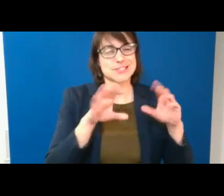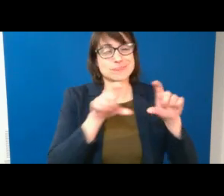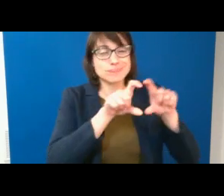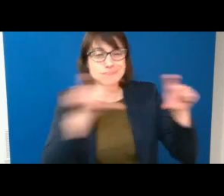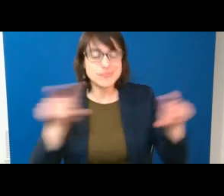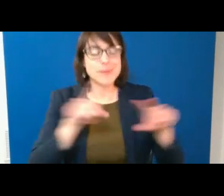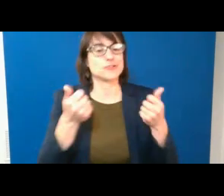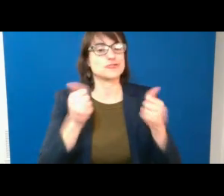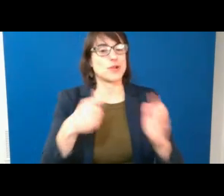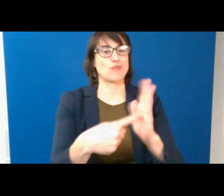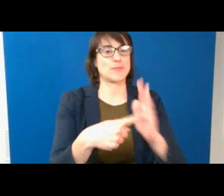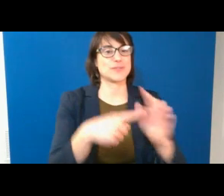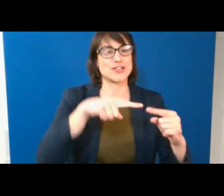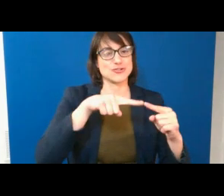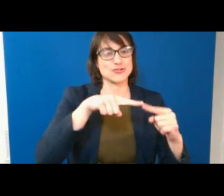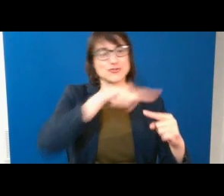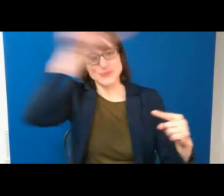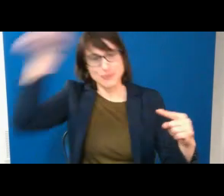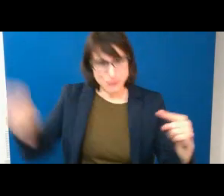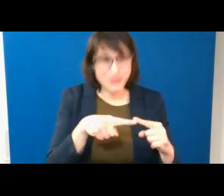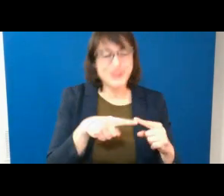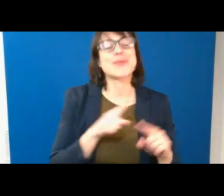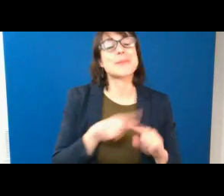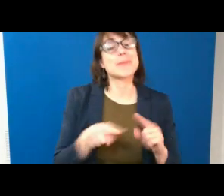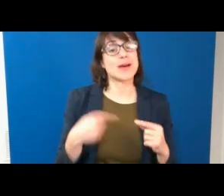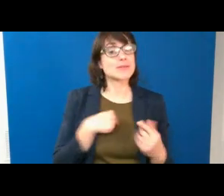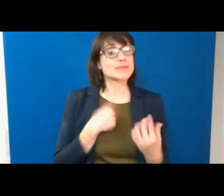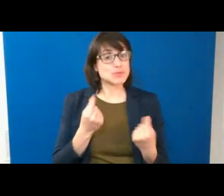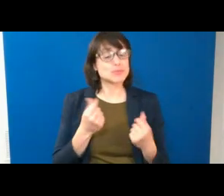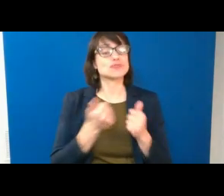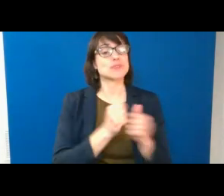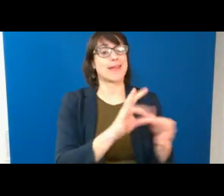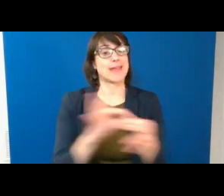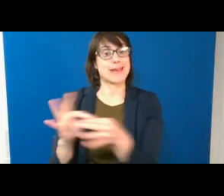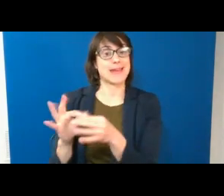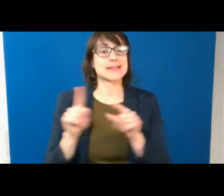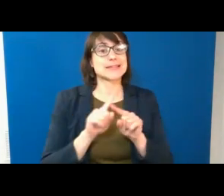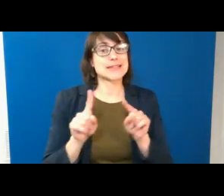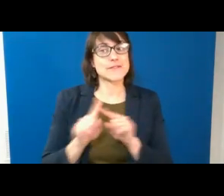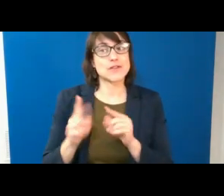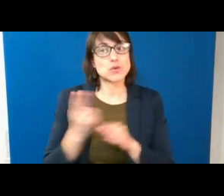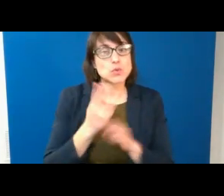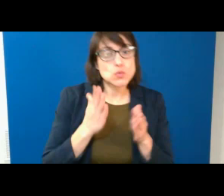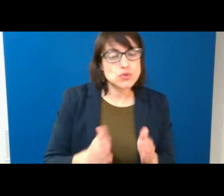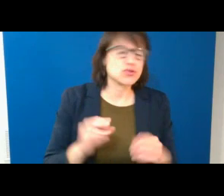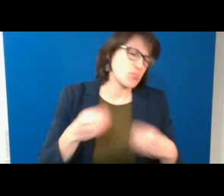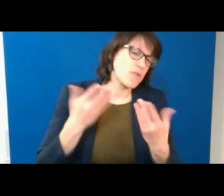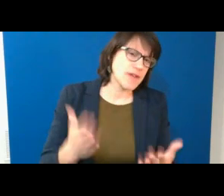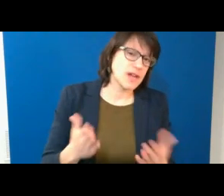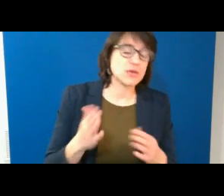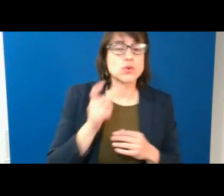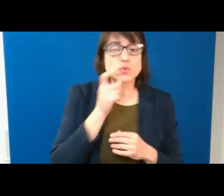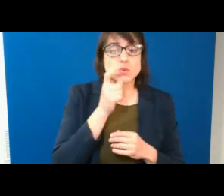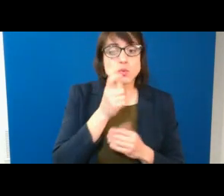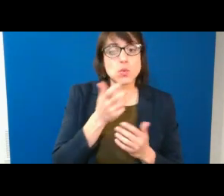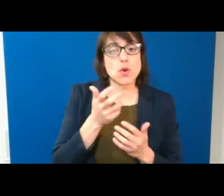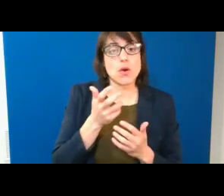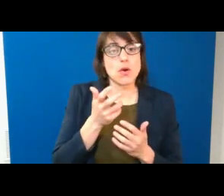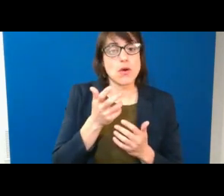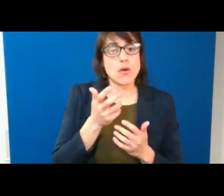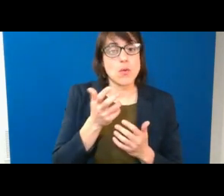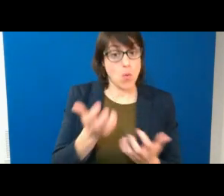do is really try to connect these different users or providers who are hoping to move forward these